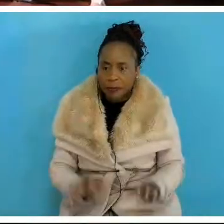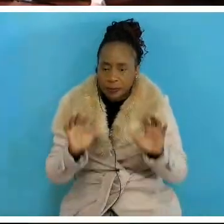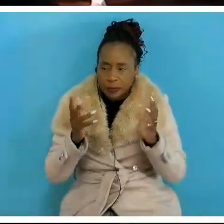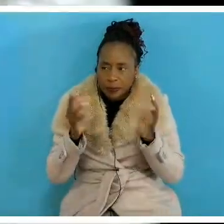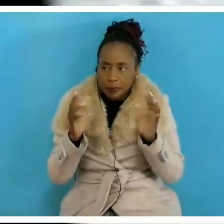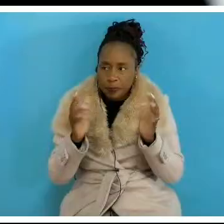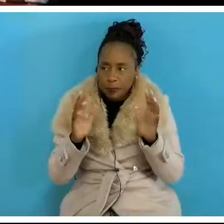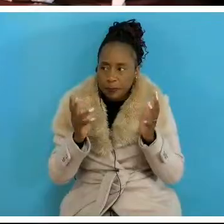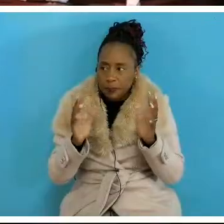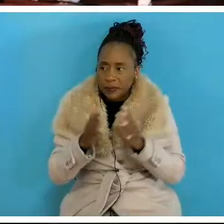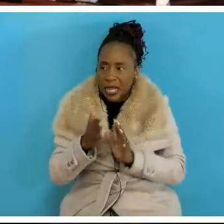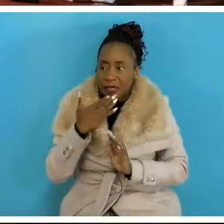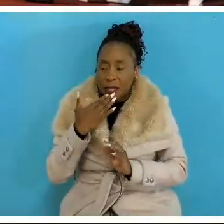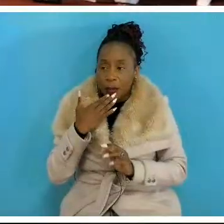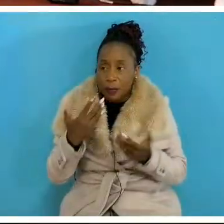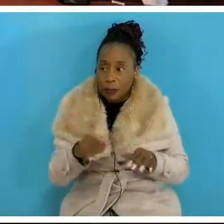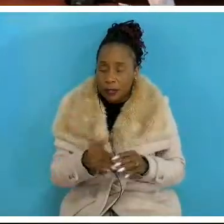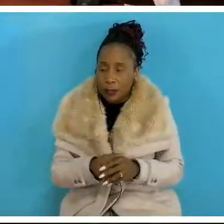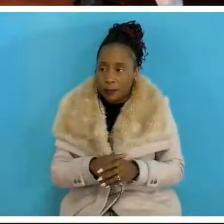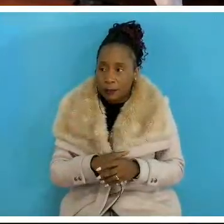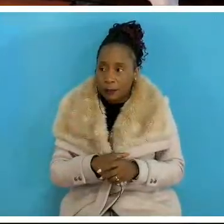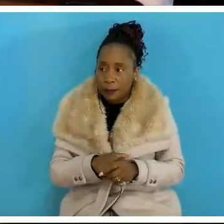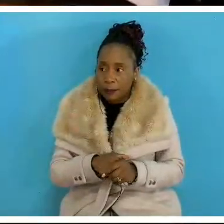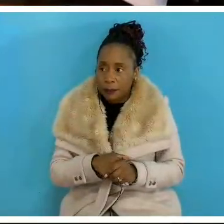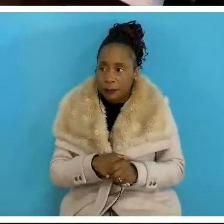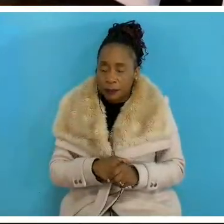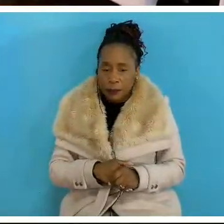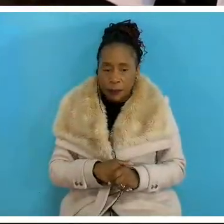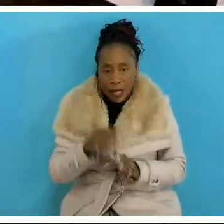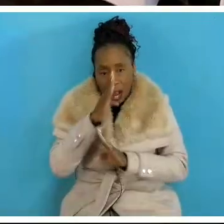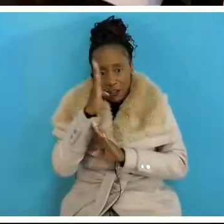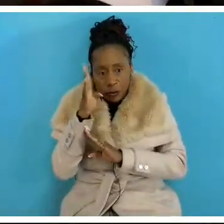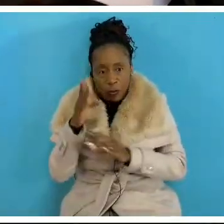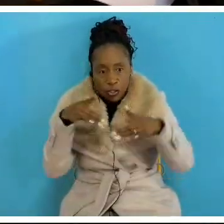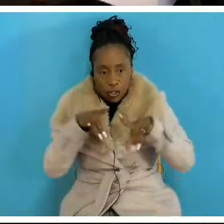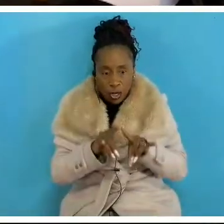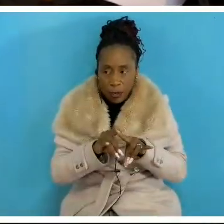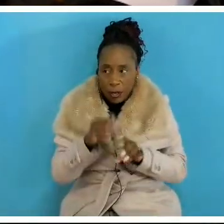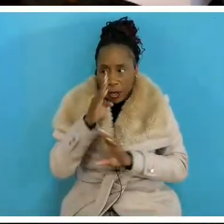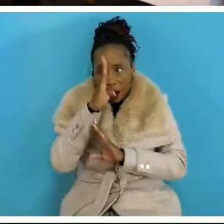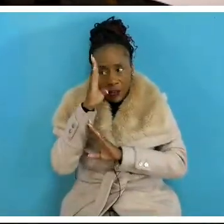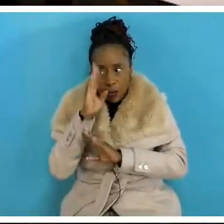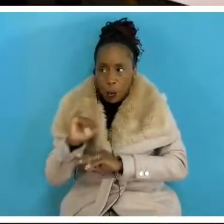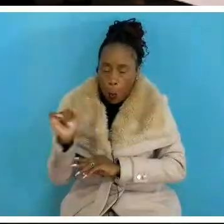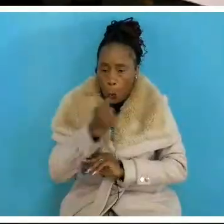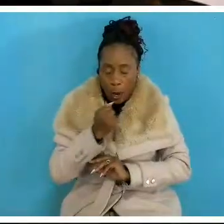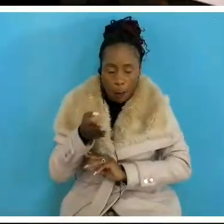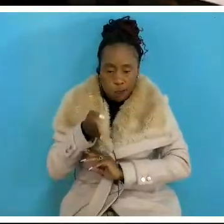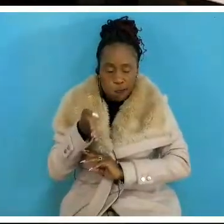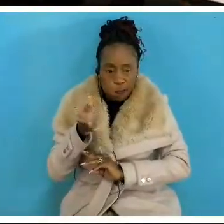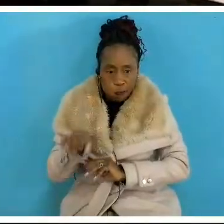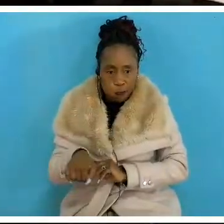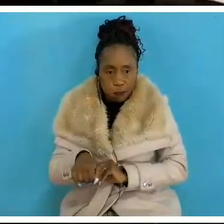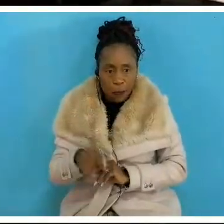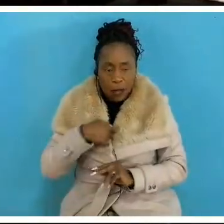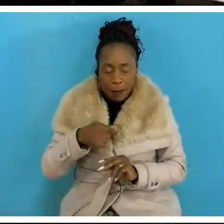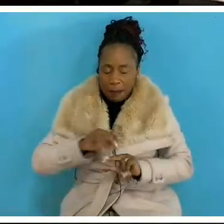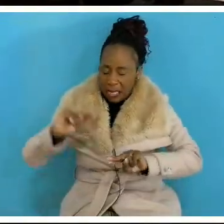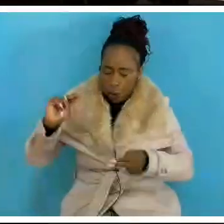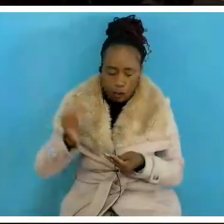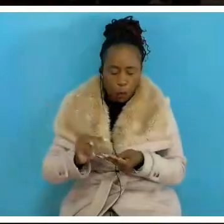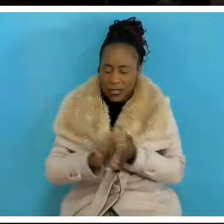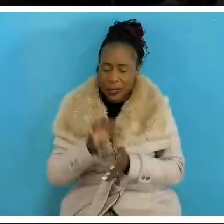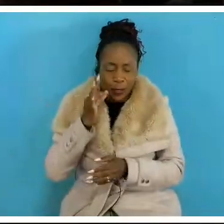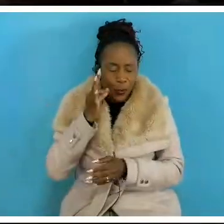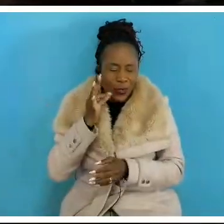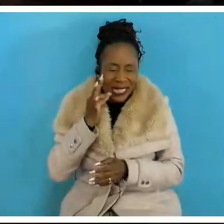Thank you. Thank you very much. So noted. Good afternoon, Chair. Good afternoon, everyone present. I'm just going to be short and